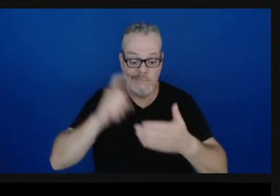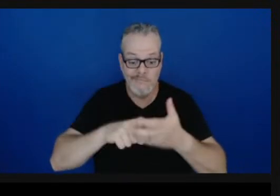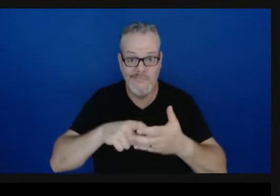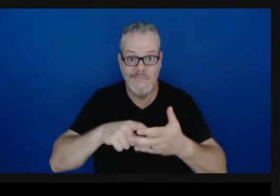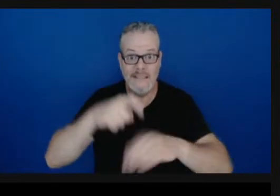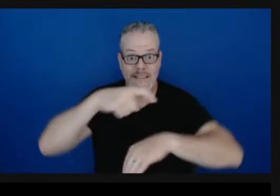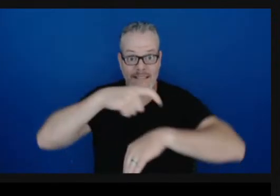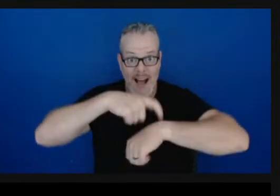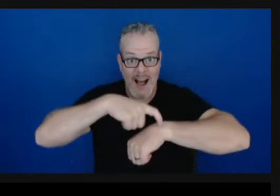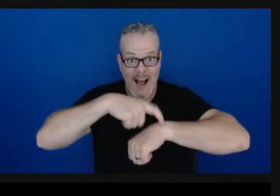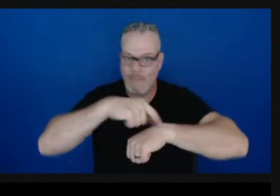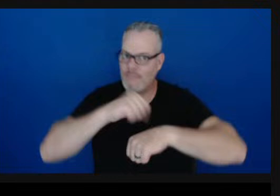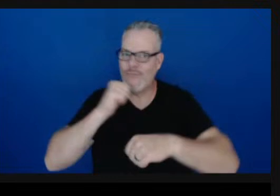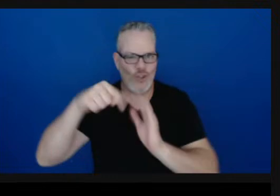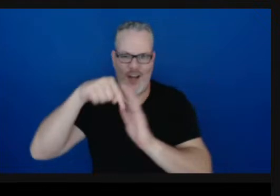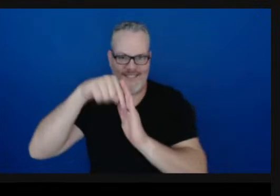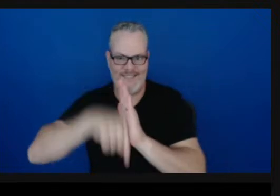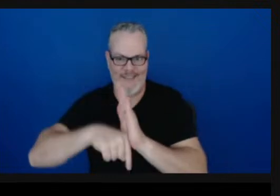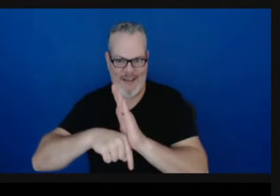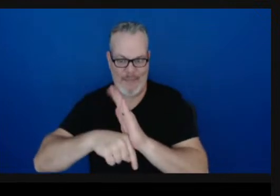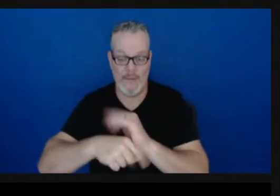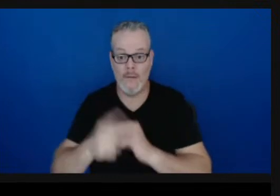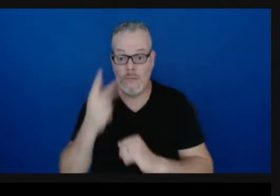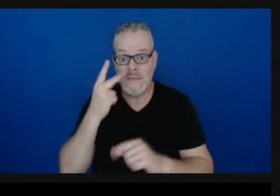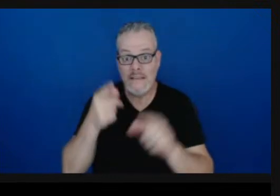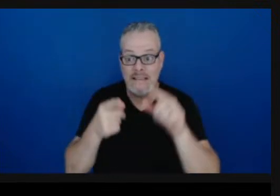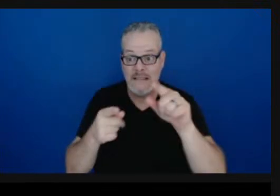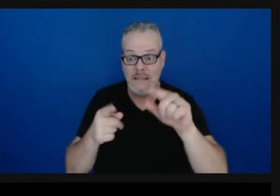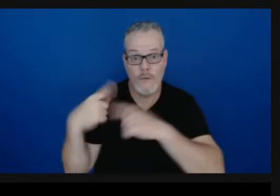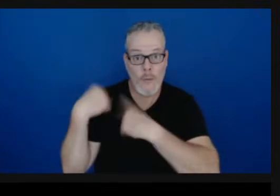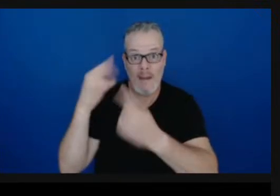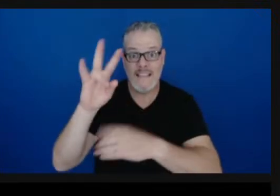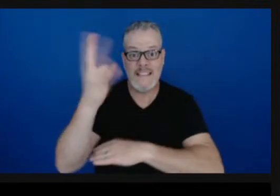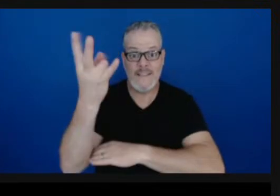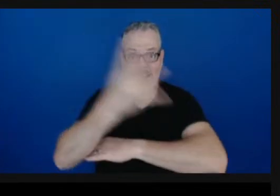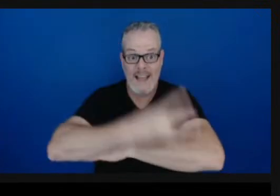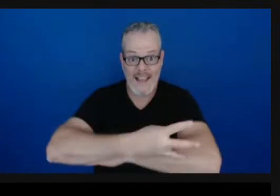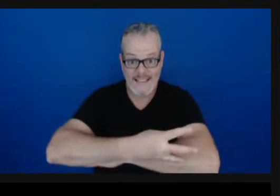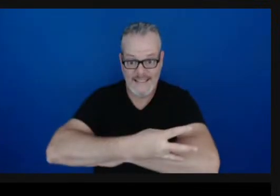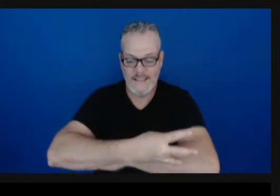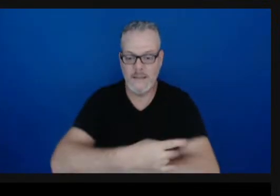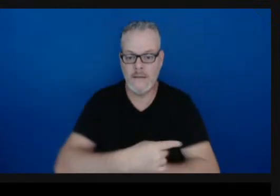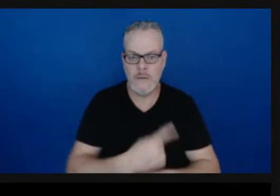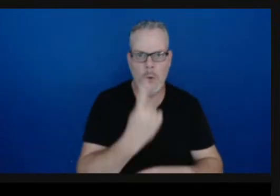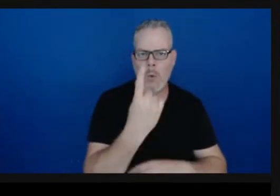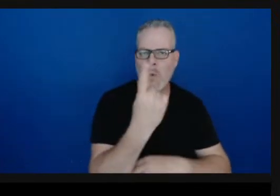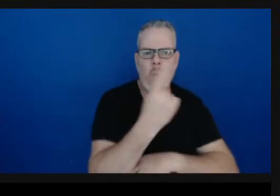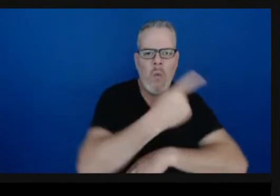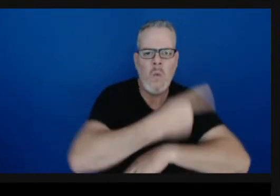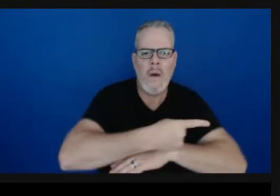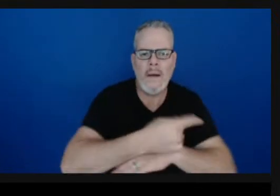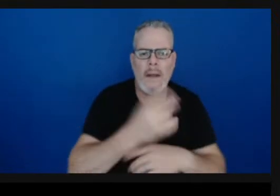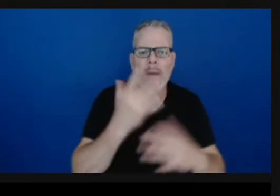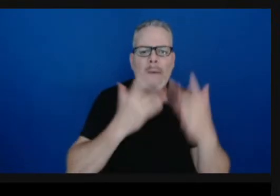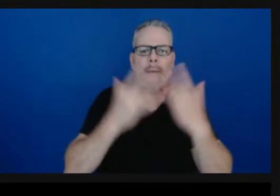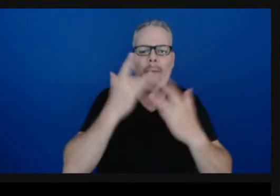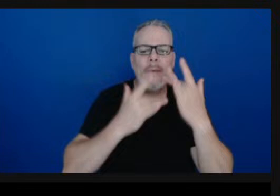time instead. So we're looking at the whole last 7 days. If I go to the last 1 day, there's hardly anything here